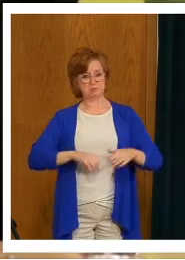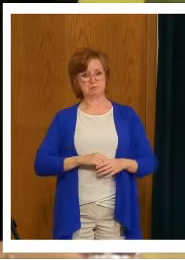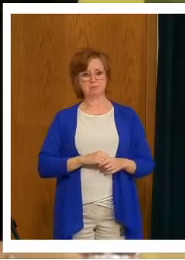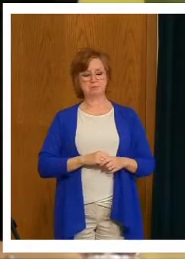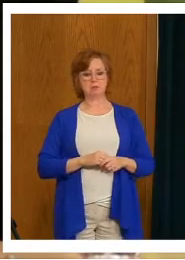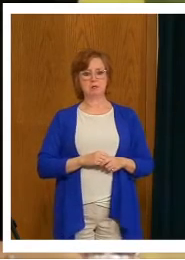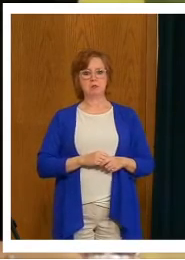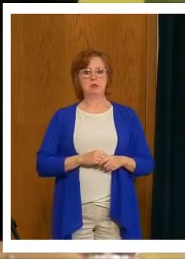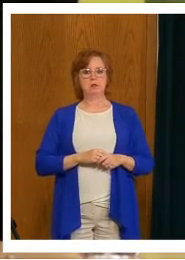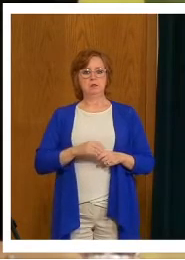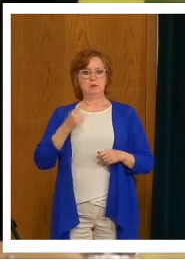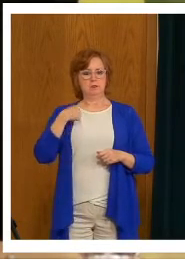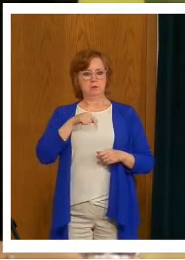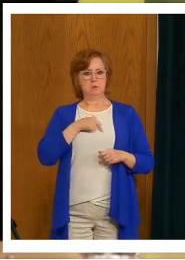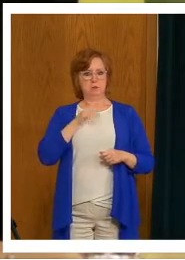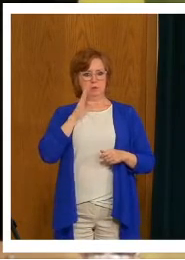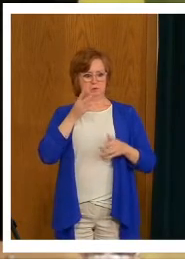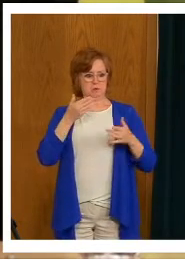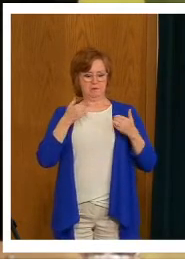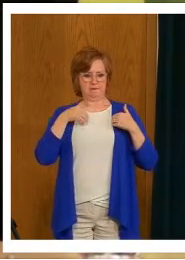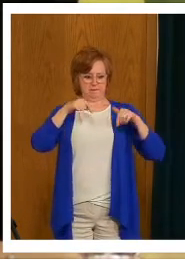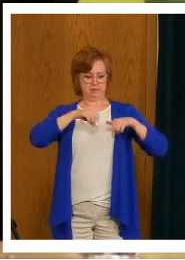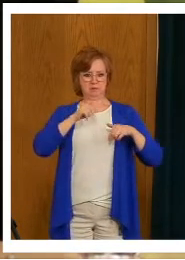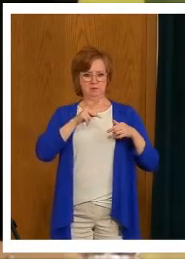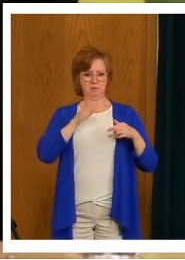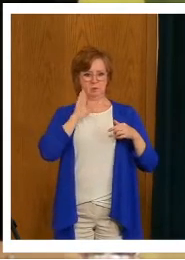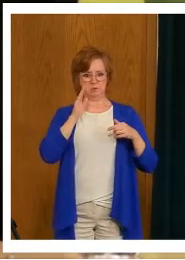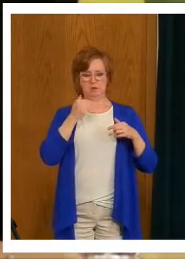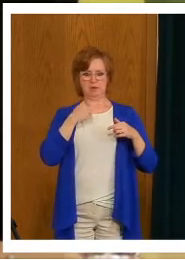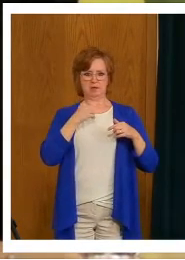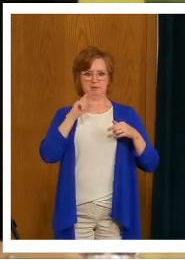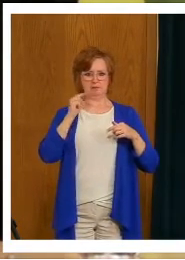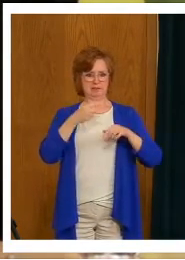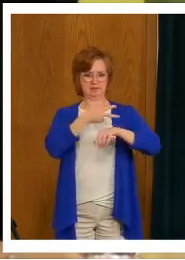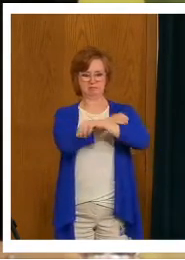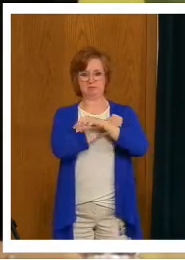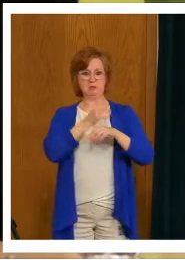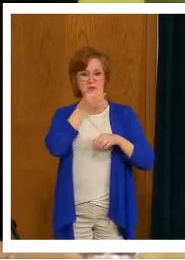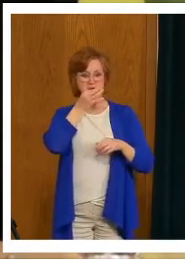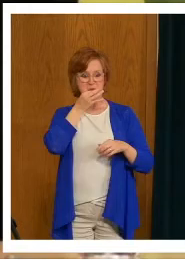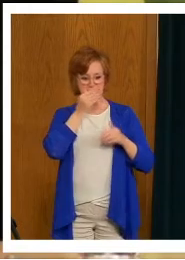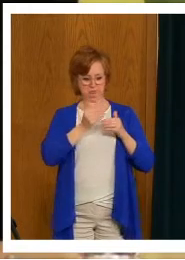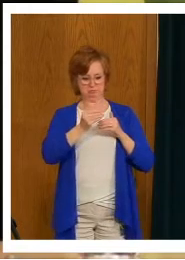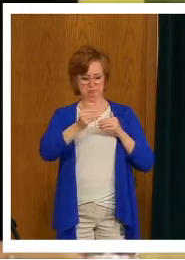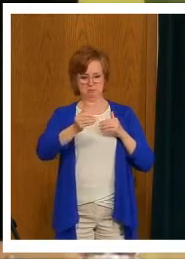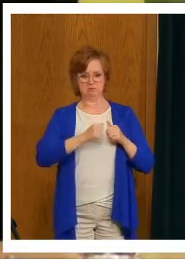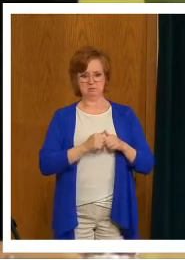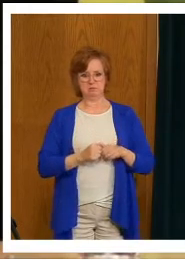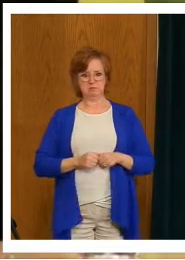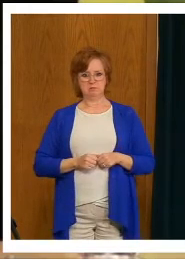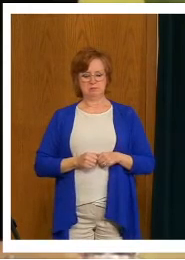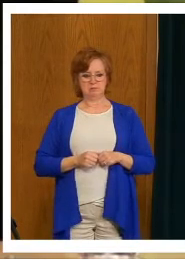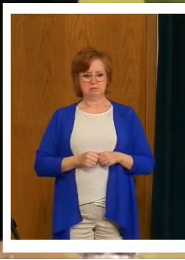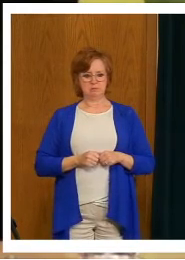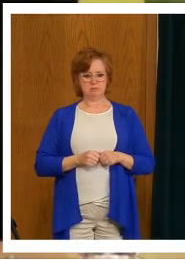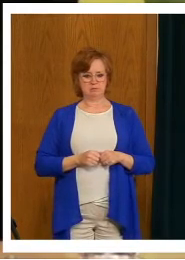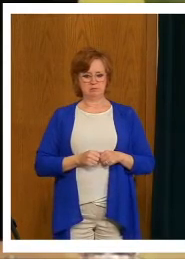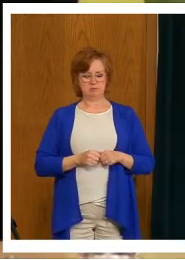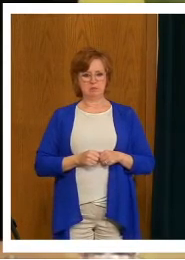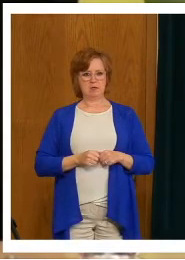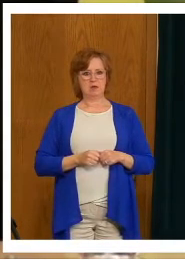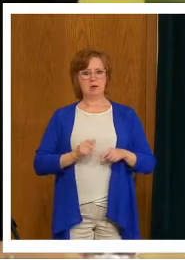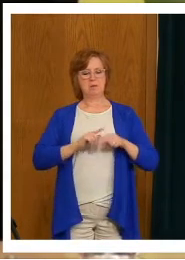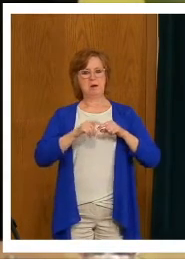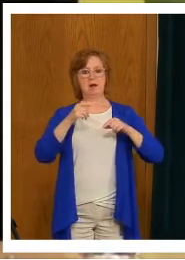ahead. Our second doses in Saskatchewan, 2-3 weeks after they receive that second dose, they're going to start